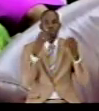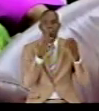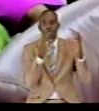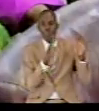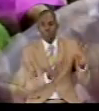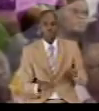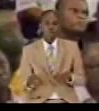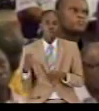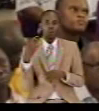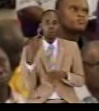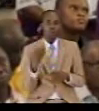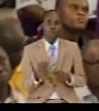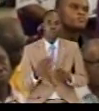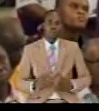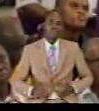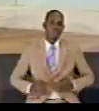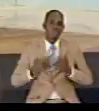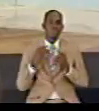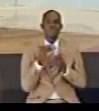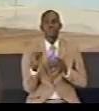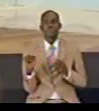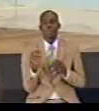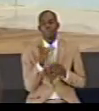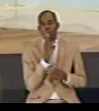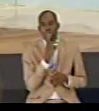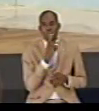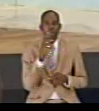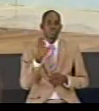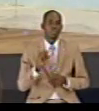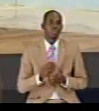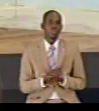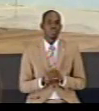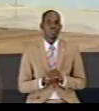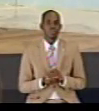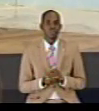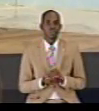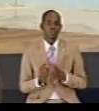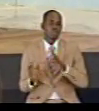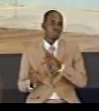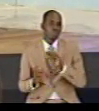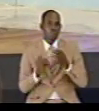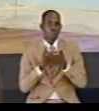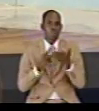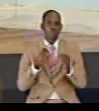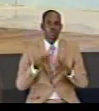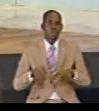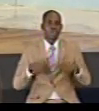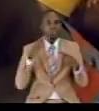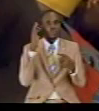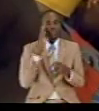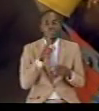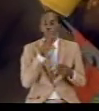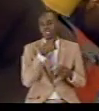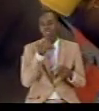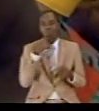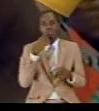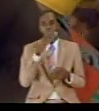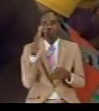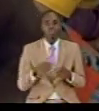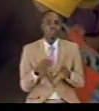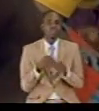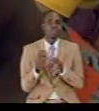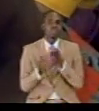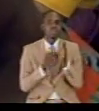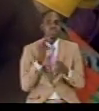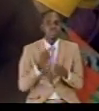rivers of living water. Rivers of living water. No part of your life will be dry.